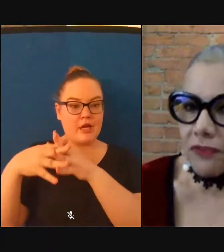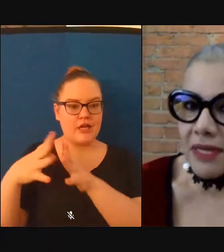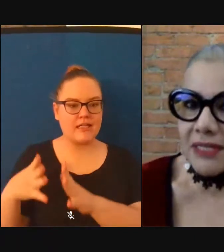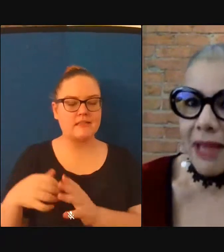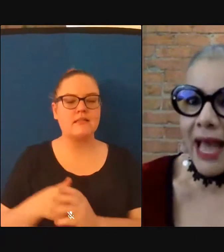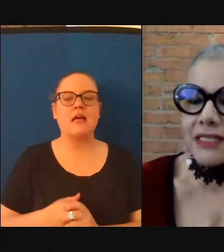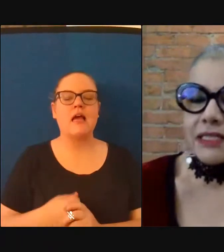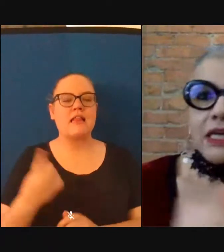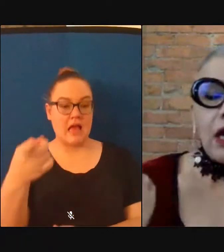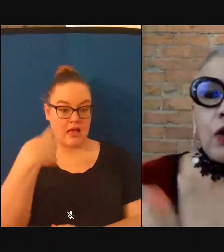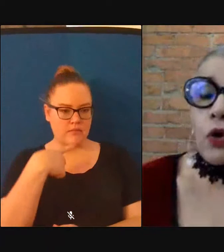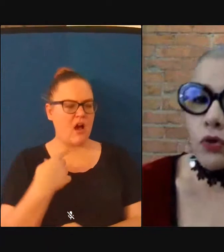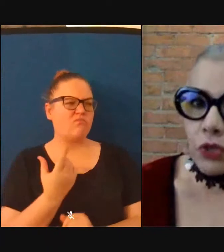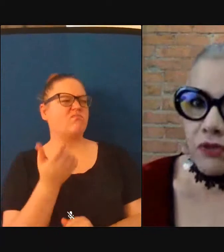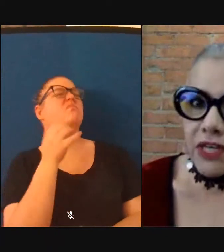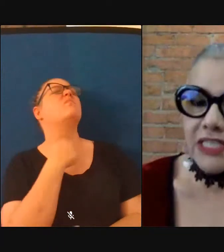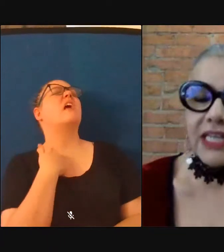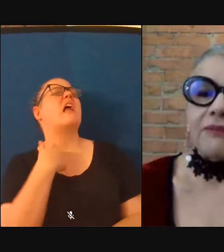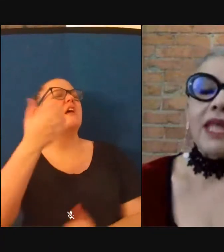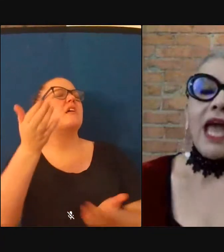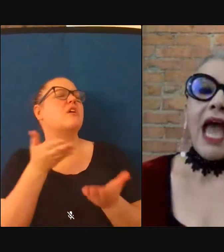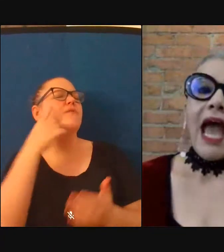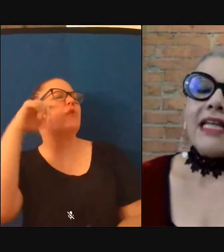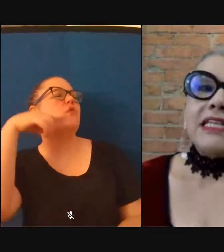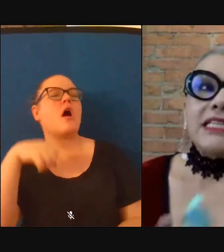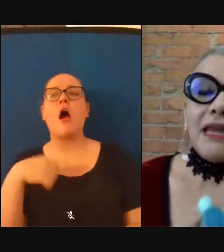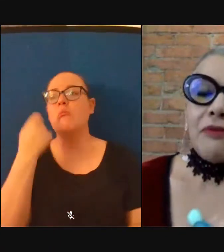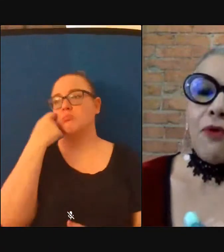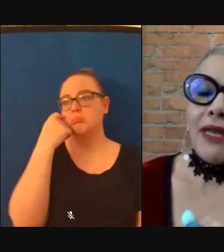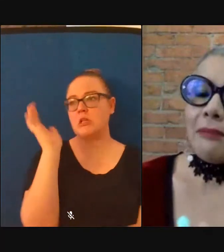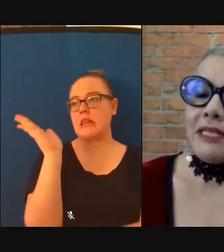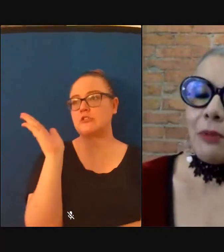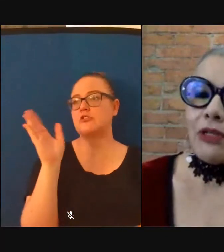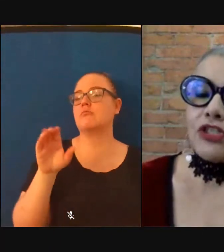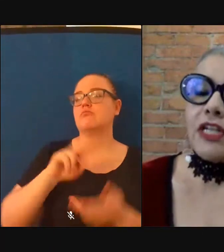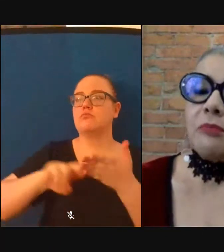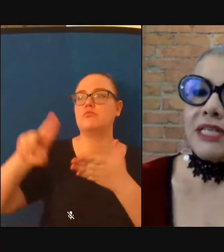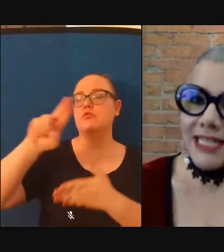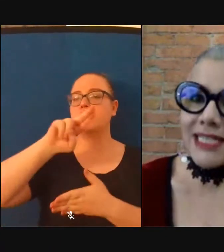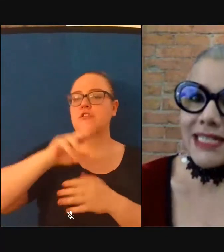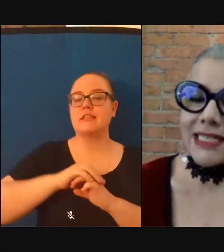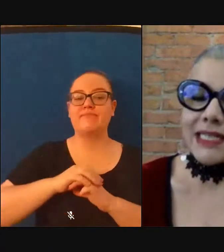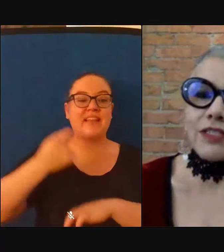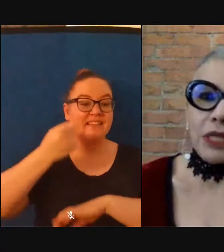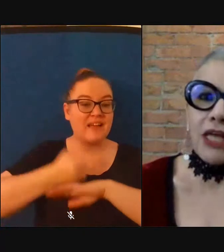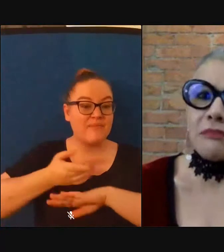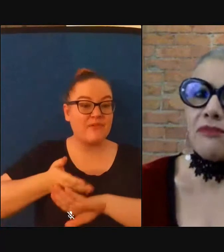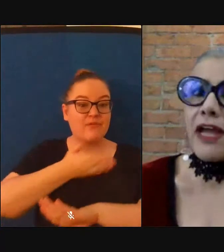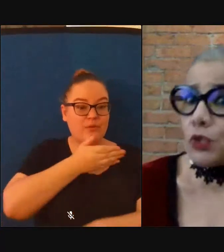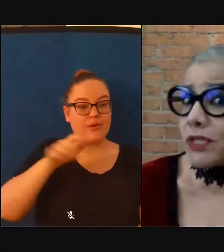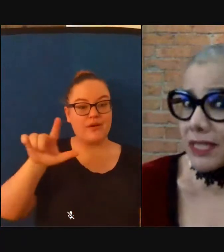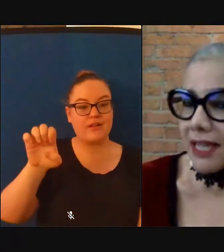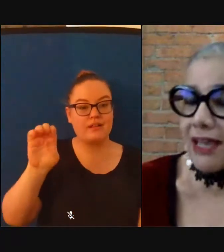lecture on feminism at Concordia University. And the day before, a Lebanese politician had been assassinated, and so he asked